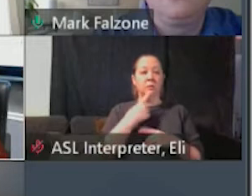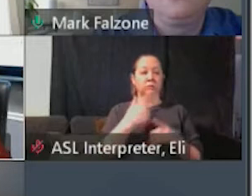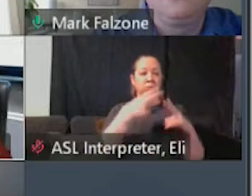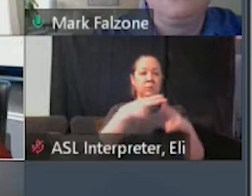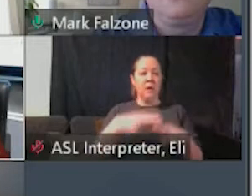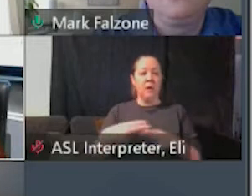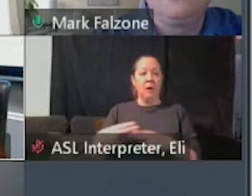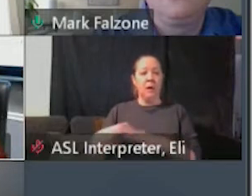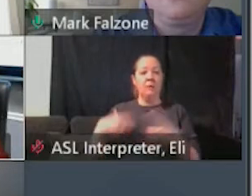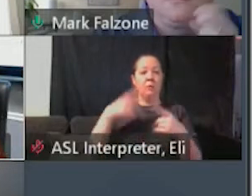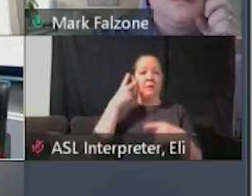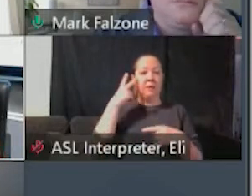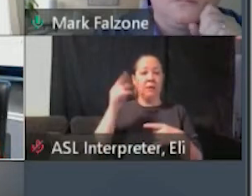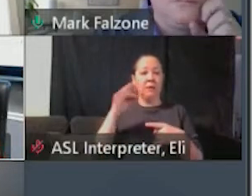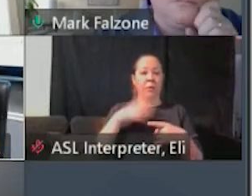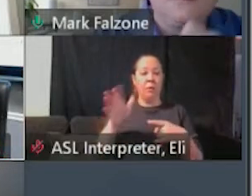anyway.